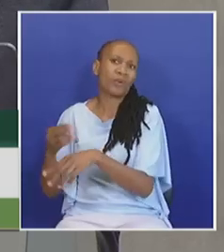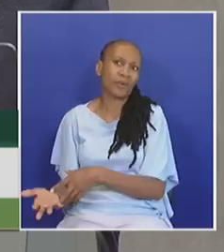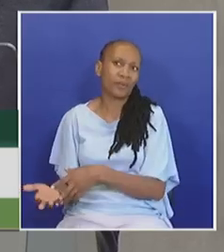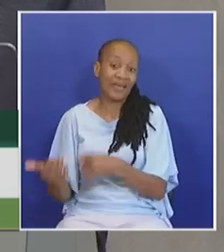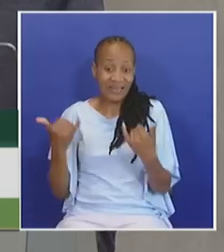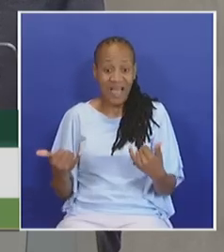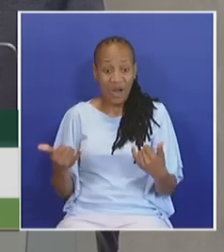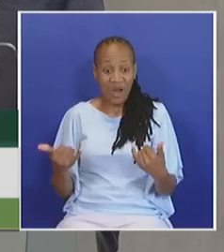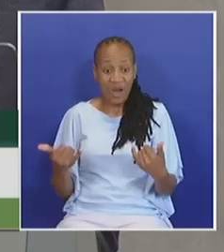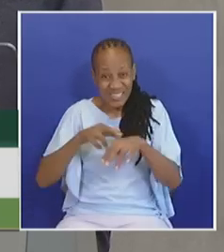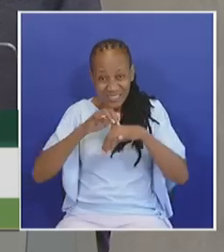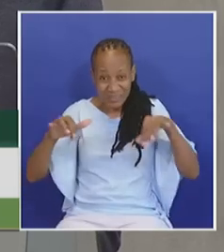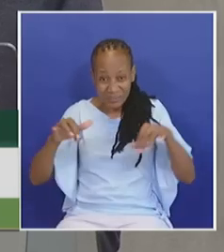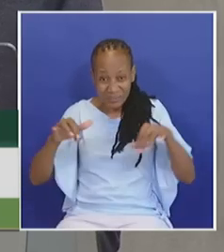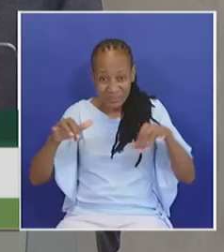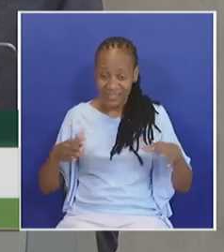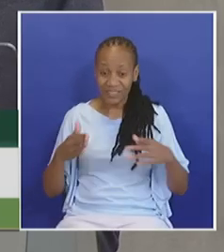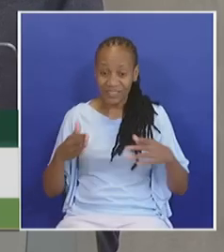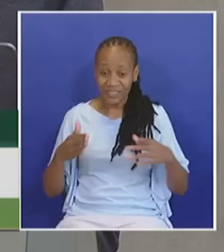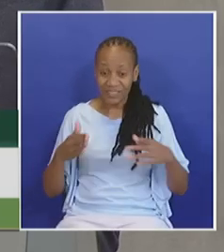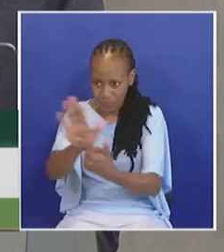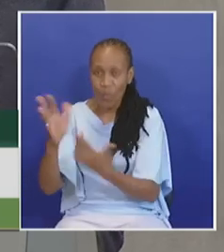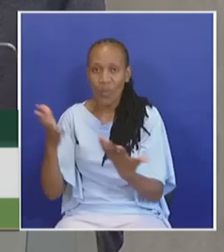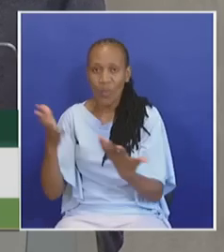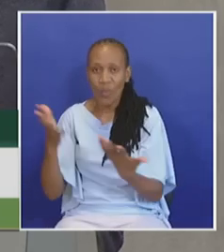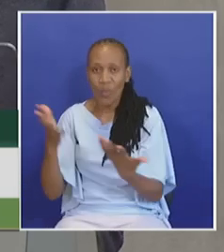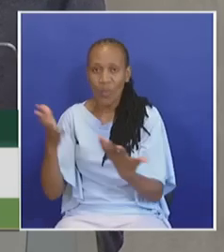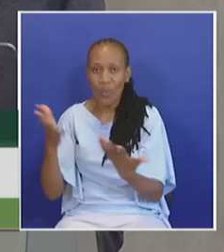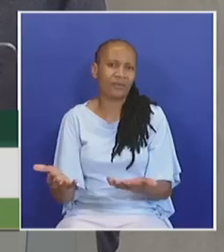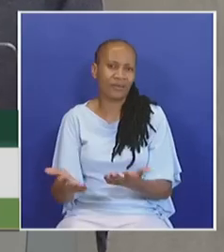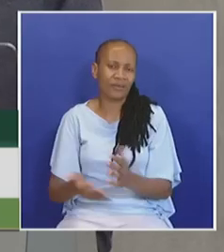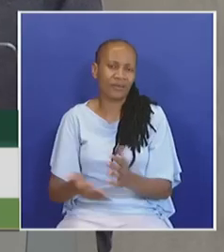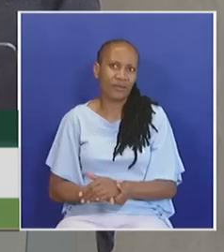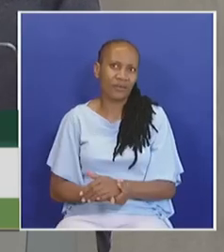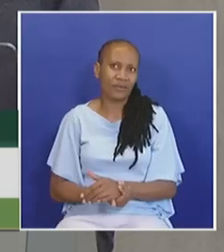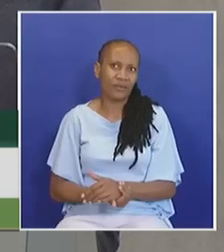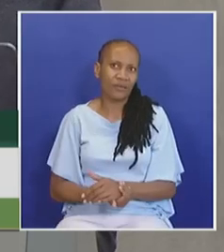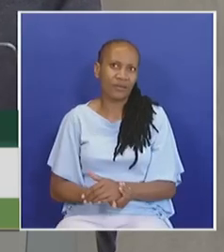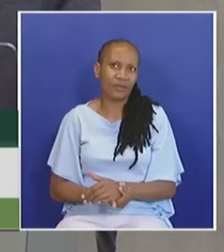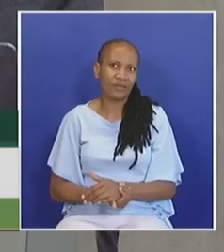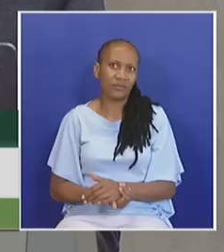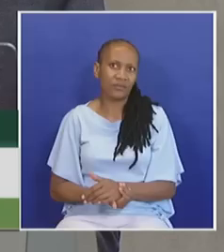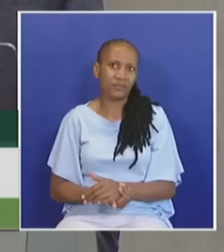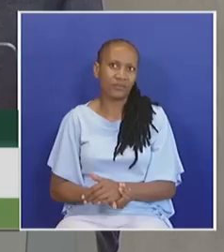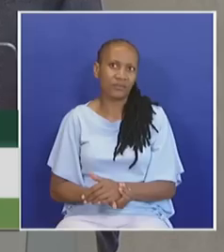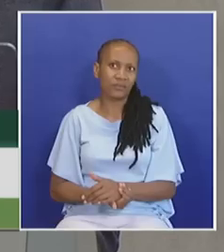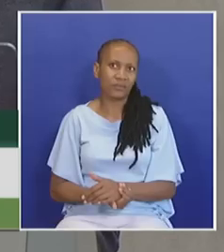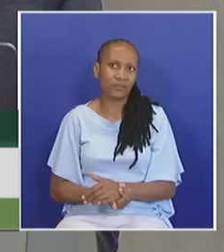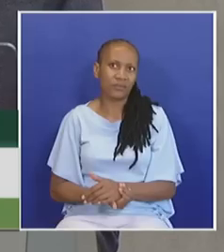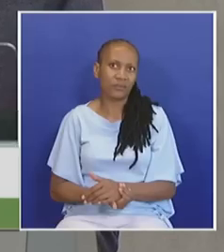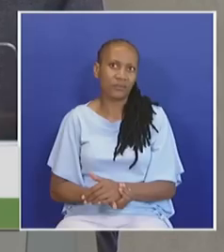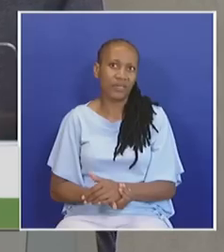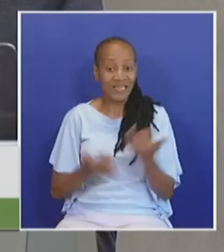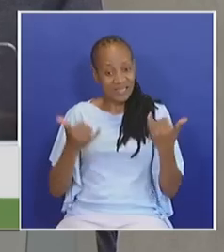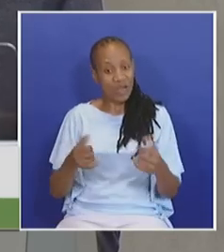sow its ugly heads in our seashores, the length and breadth of our country, in a manner that seeks to reverse the gains of our freedom